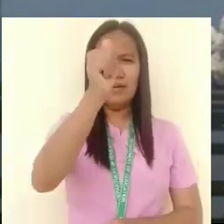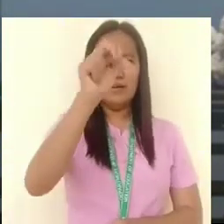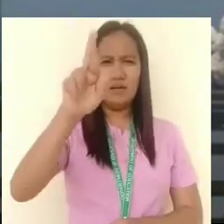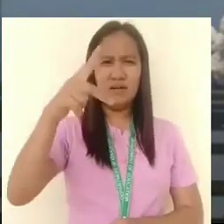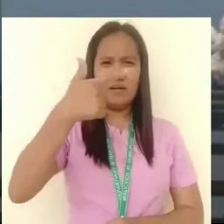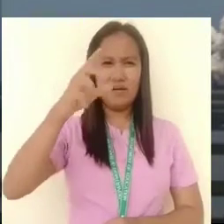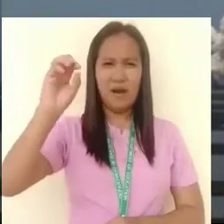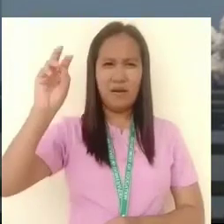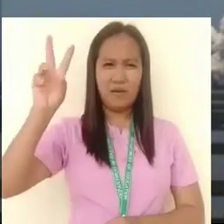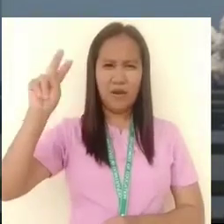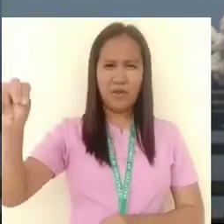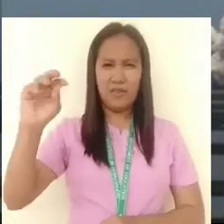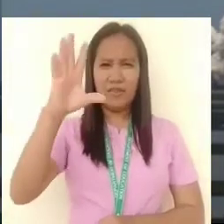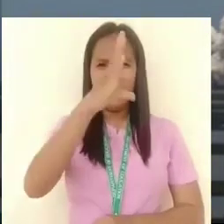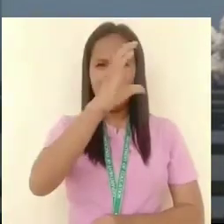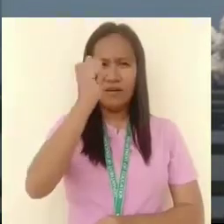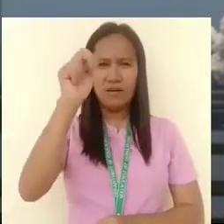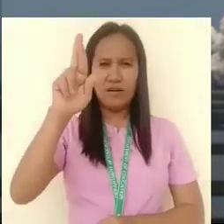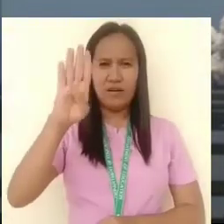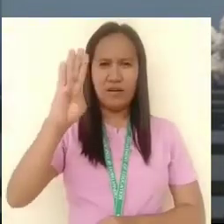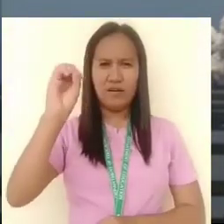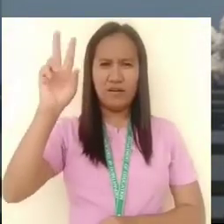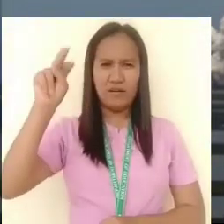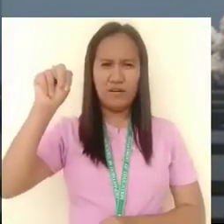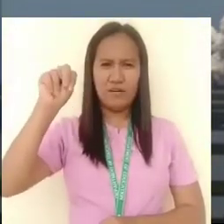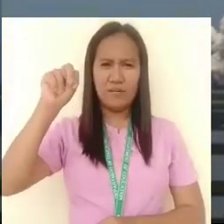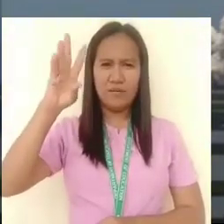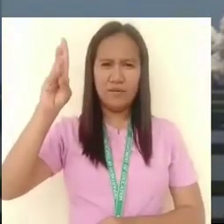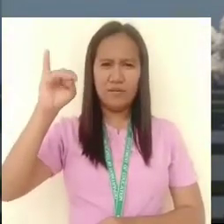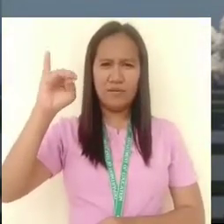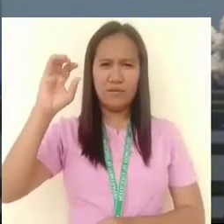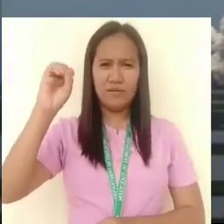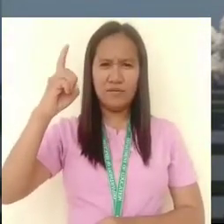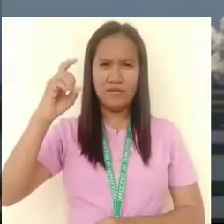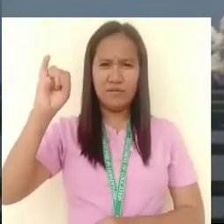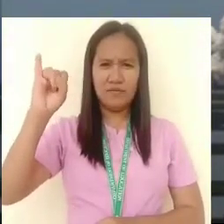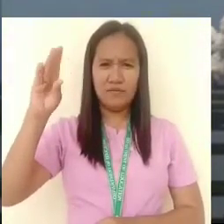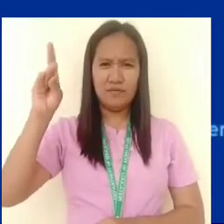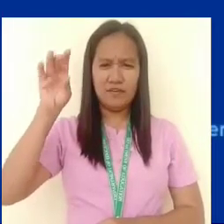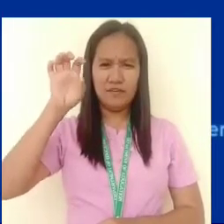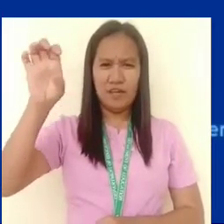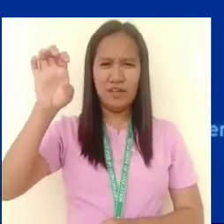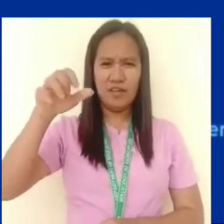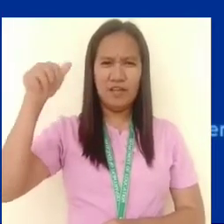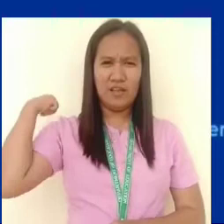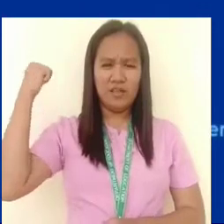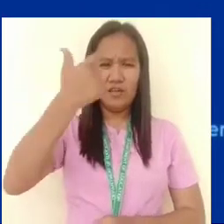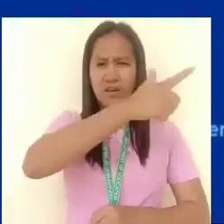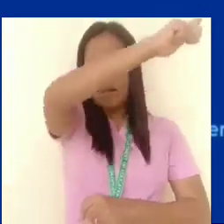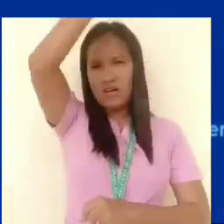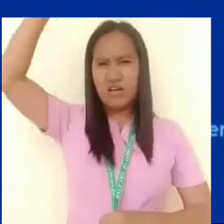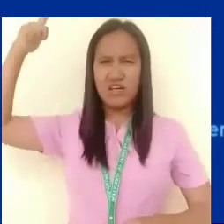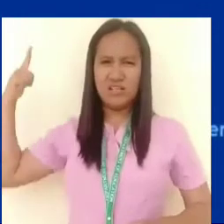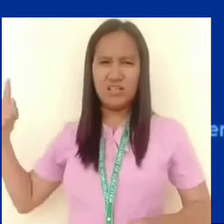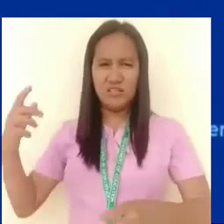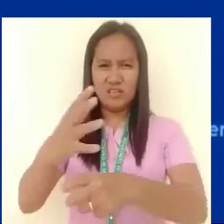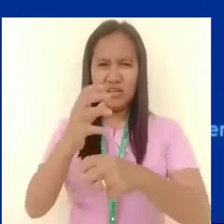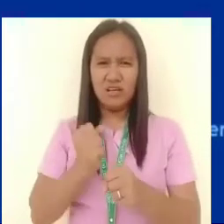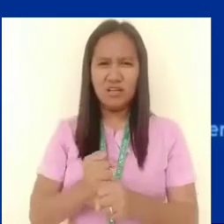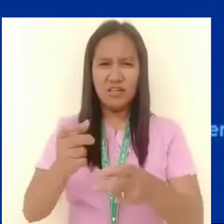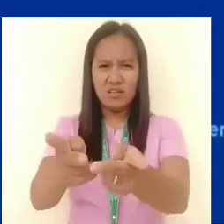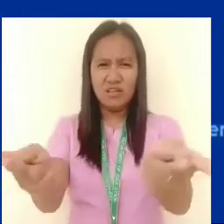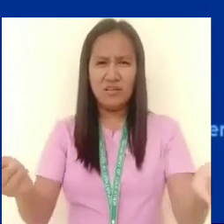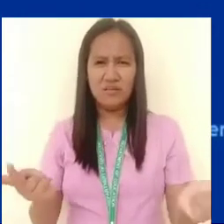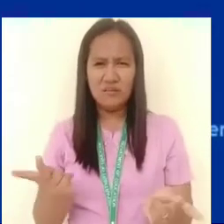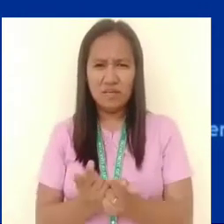and some other gases in small amounts. These gases are held in place by the pool of gravity. In